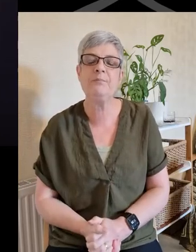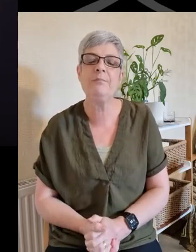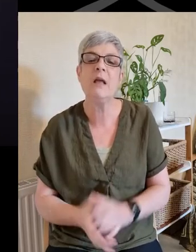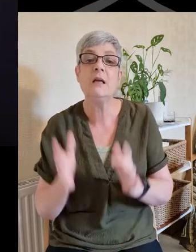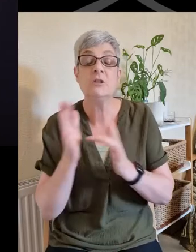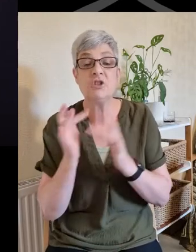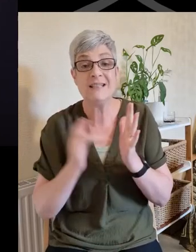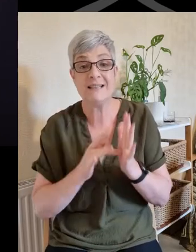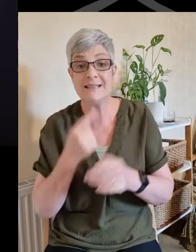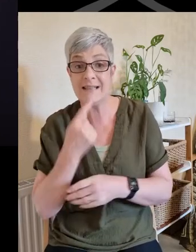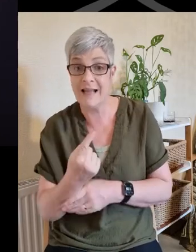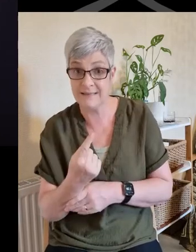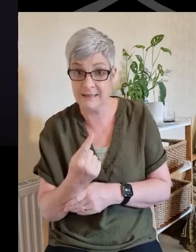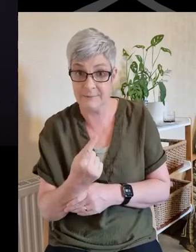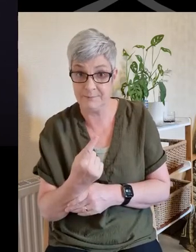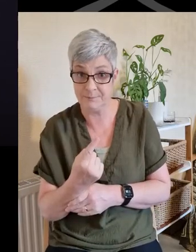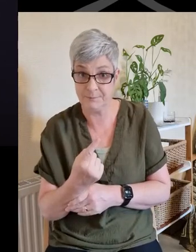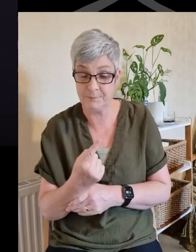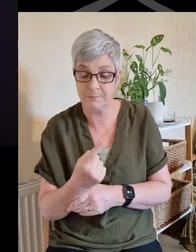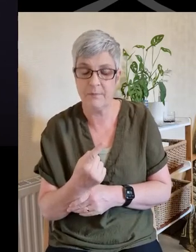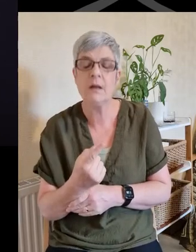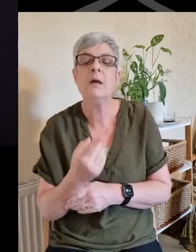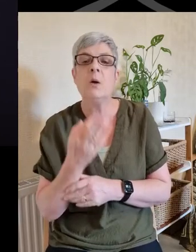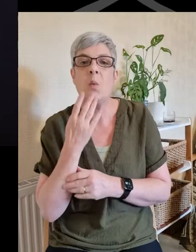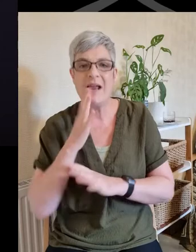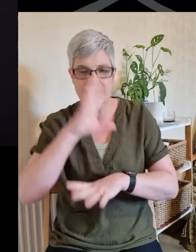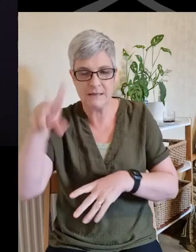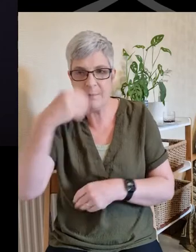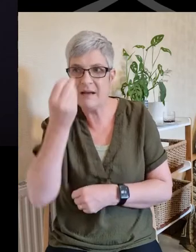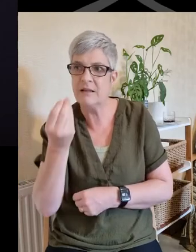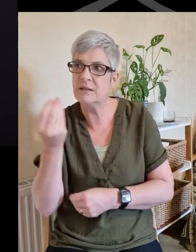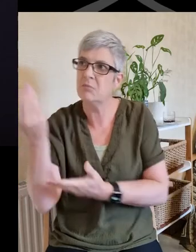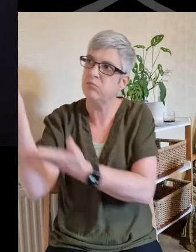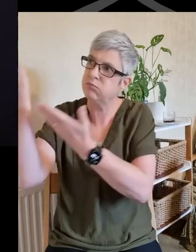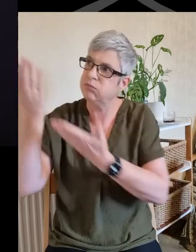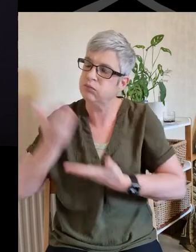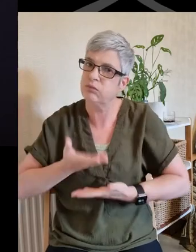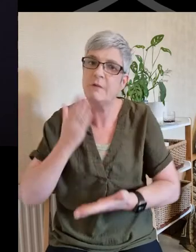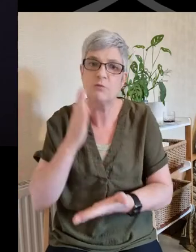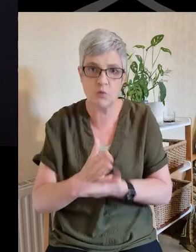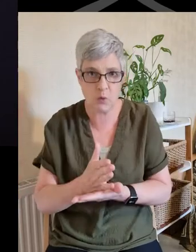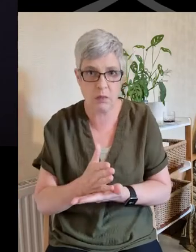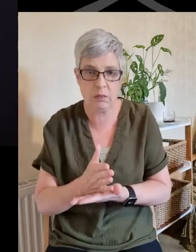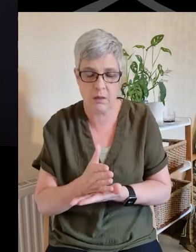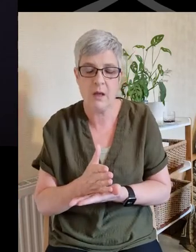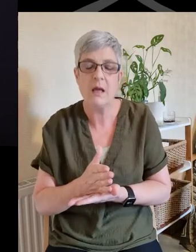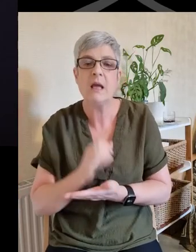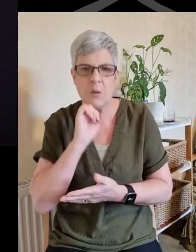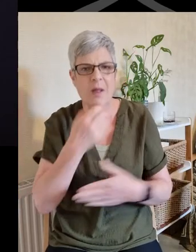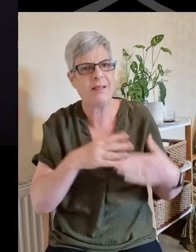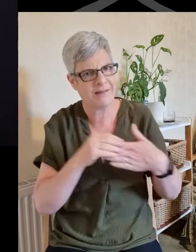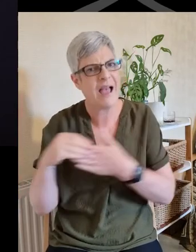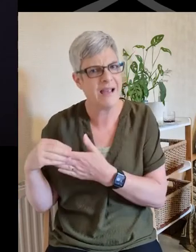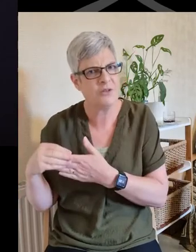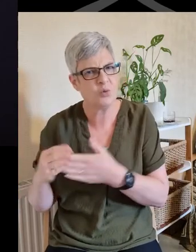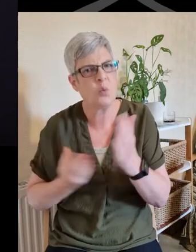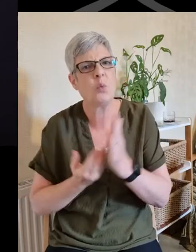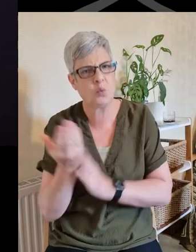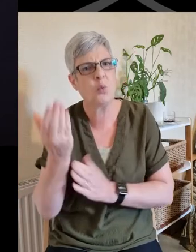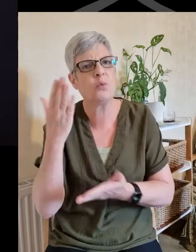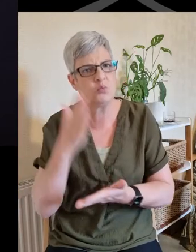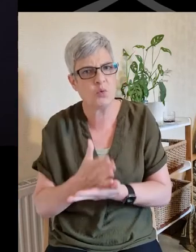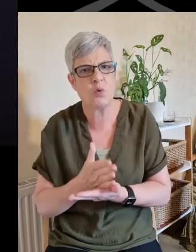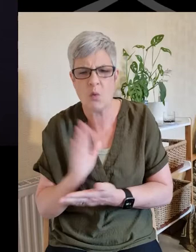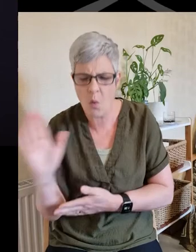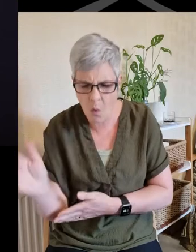Jesus said, "When the Spirit of truth comes, he will guide you into all the truth.